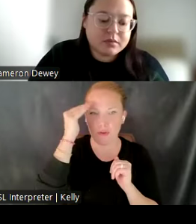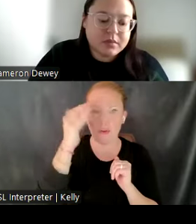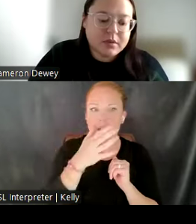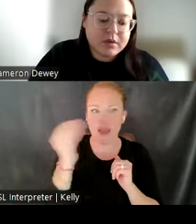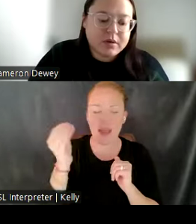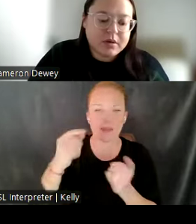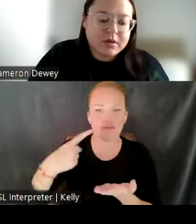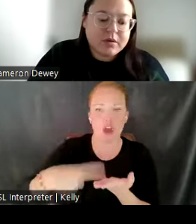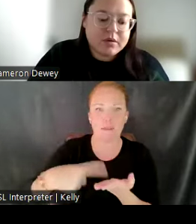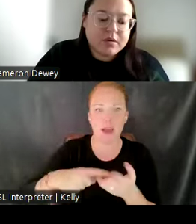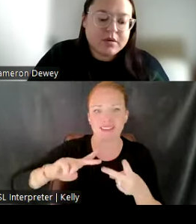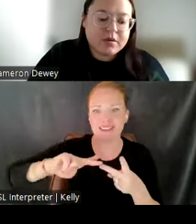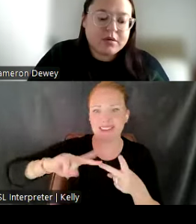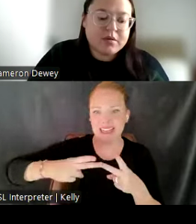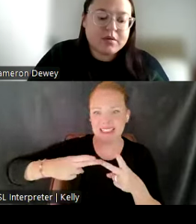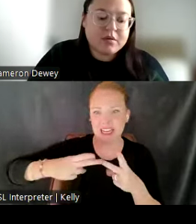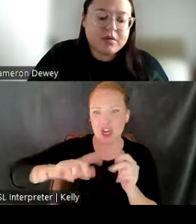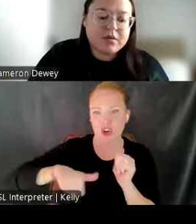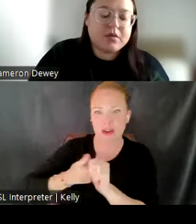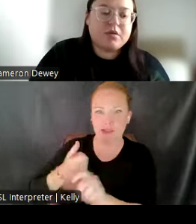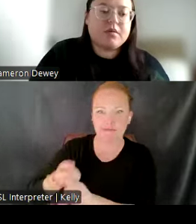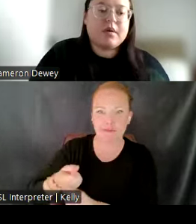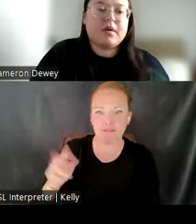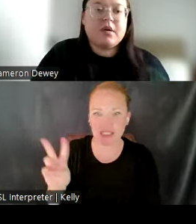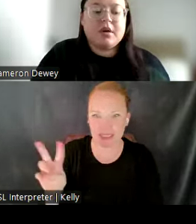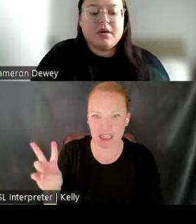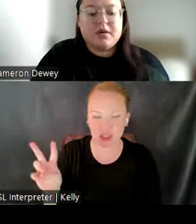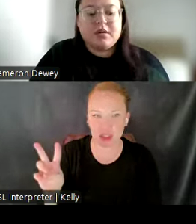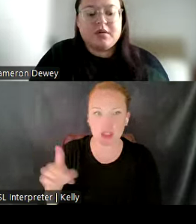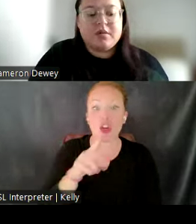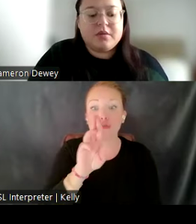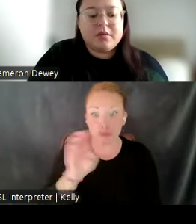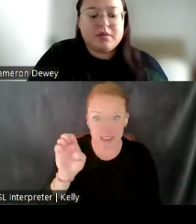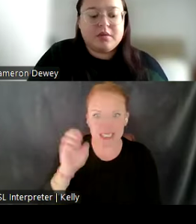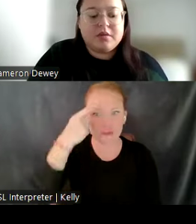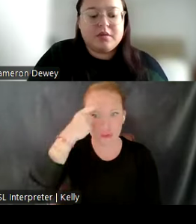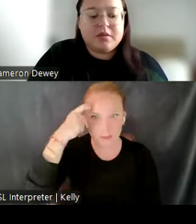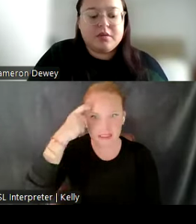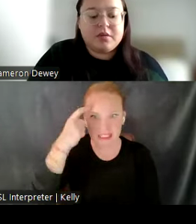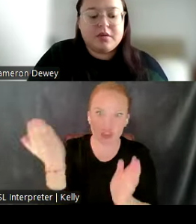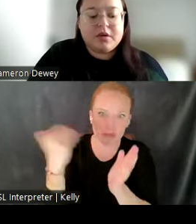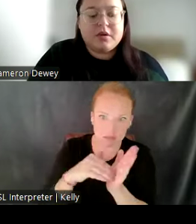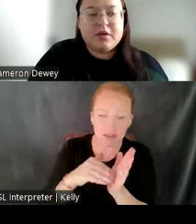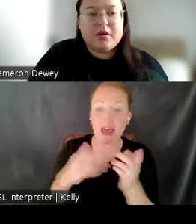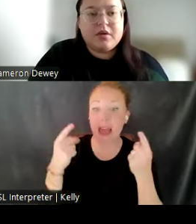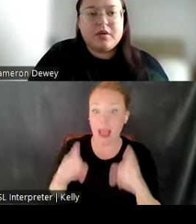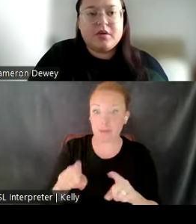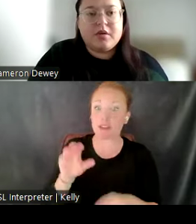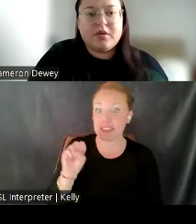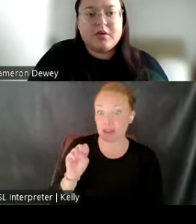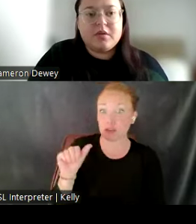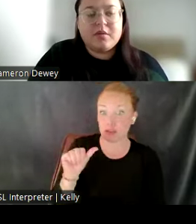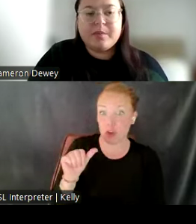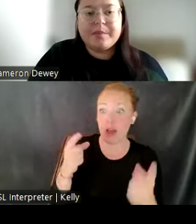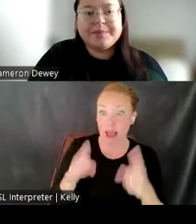secondary victimization. This is essentially re-traumatization following sexual assault due to contact